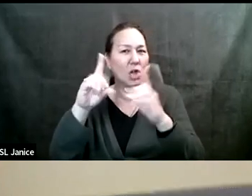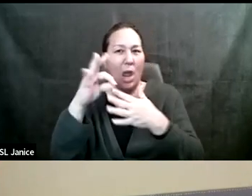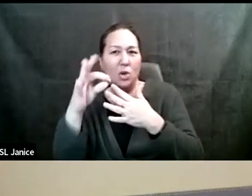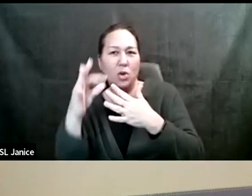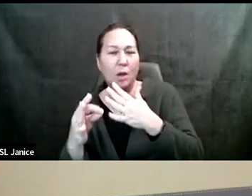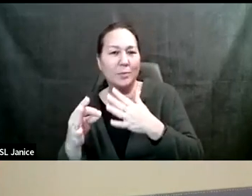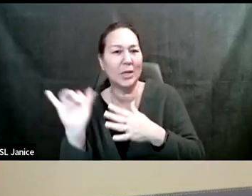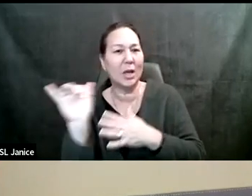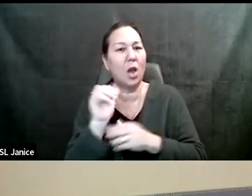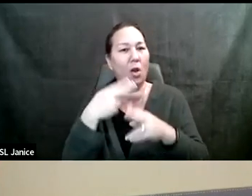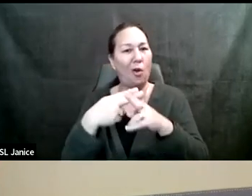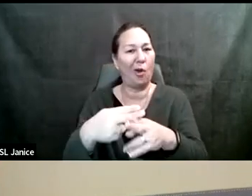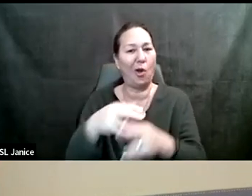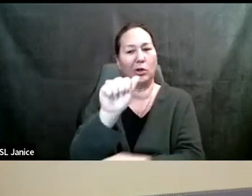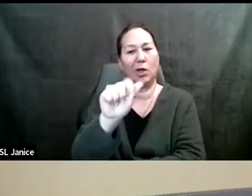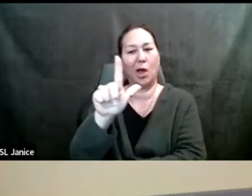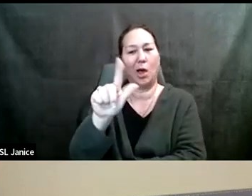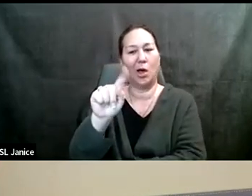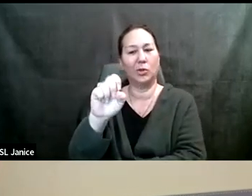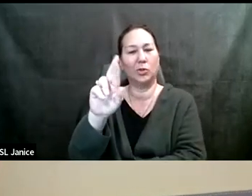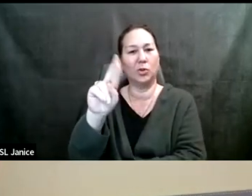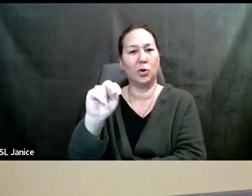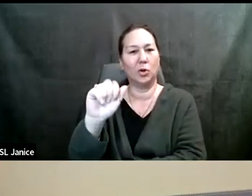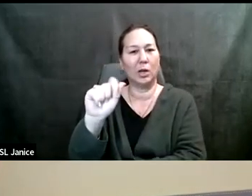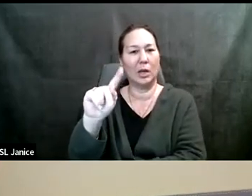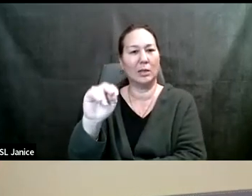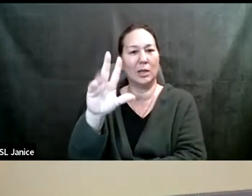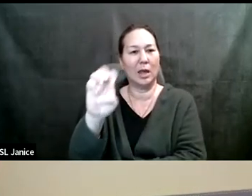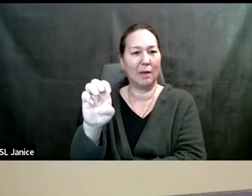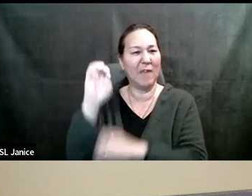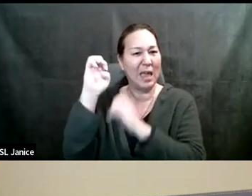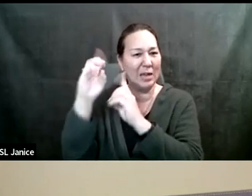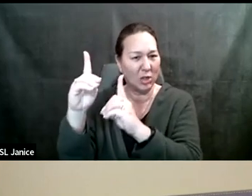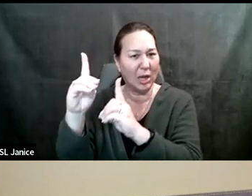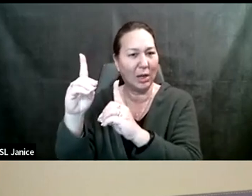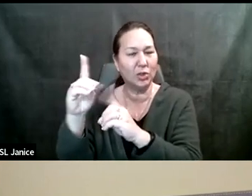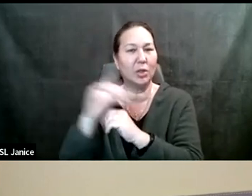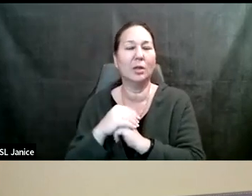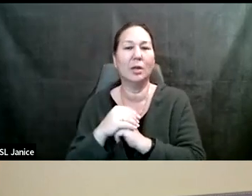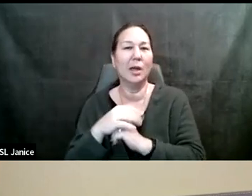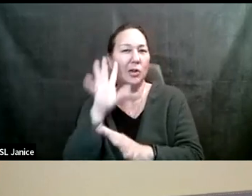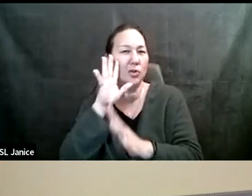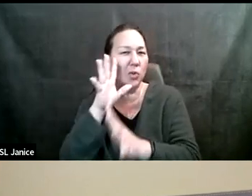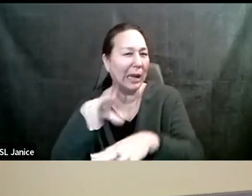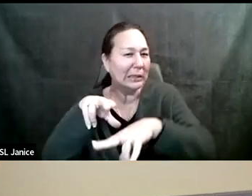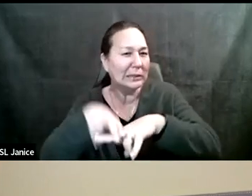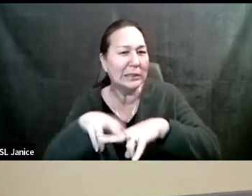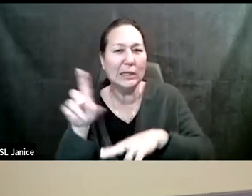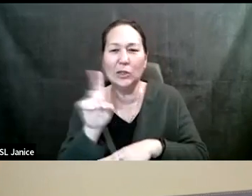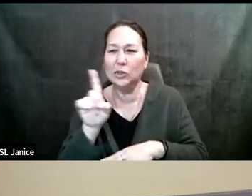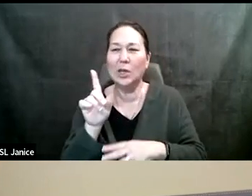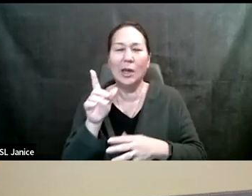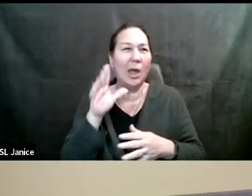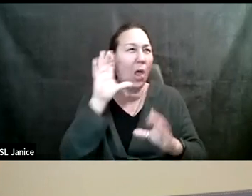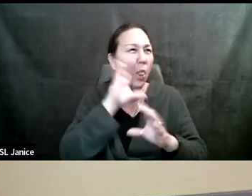um and creating seats and new career training programs all thinking about the students where they are